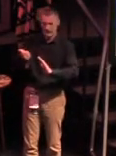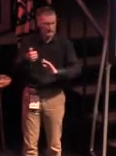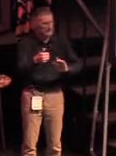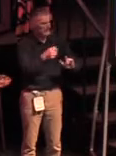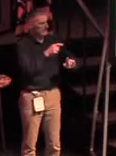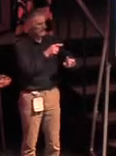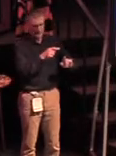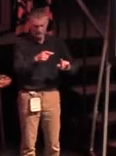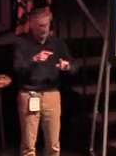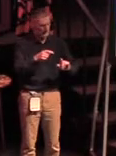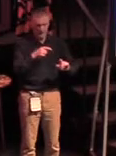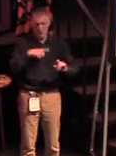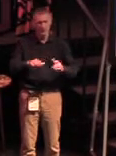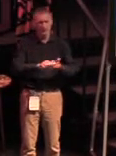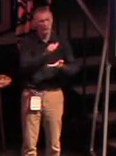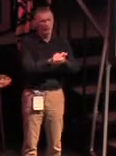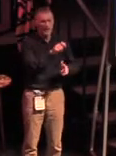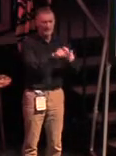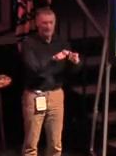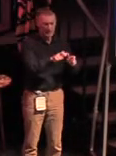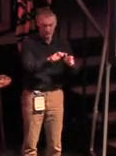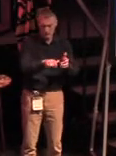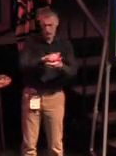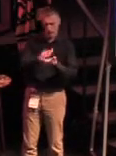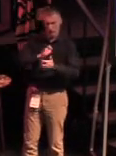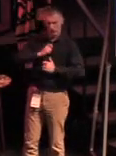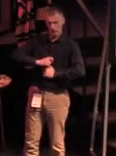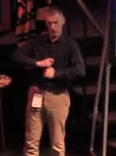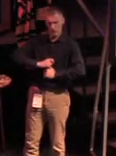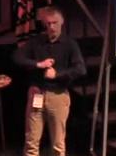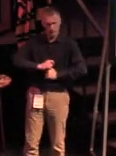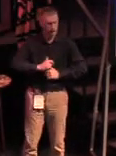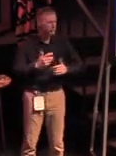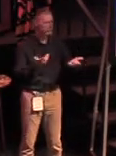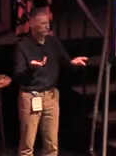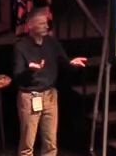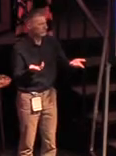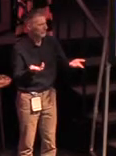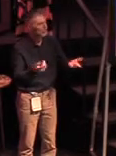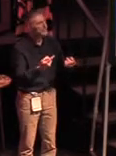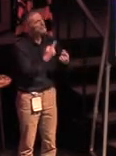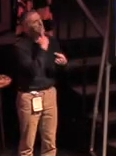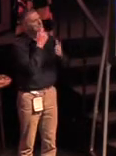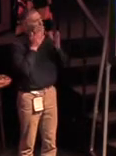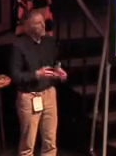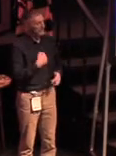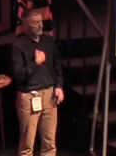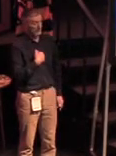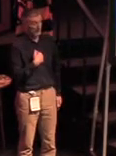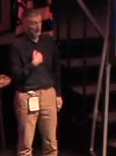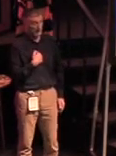for the role. But it was pushed back and said, you just have to do this. So I decided